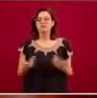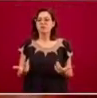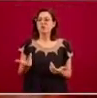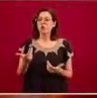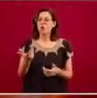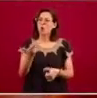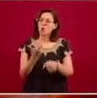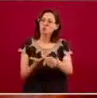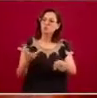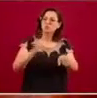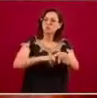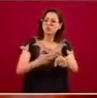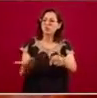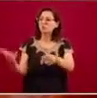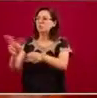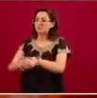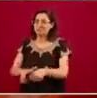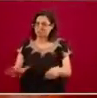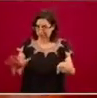so